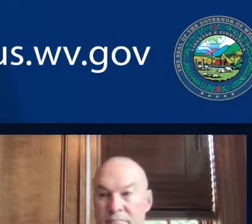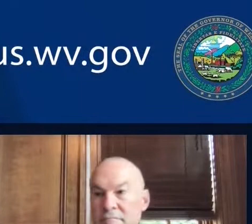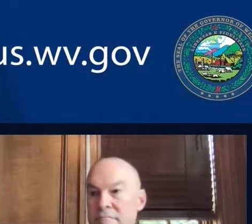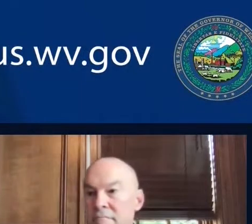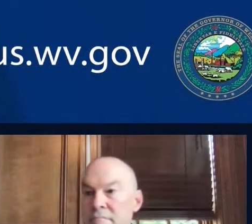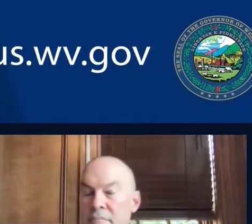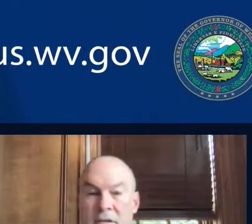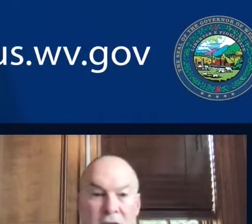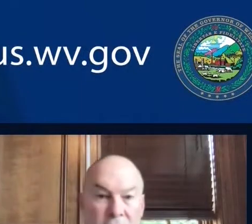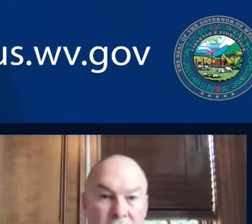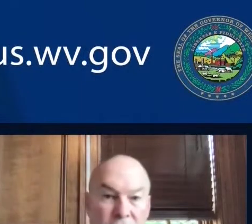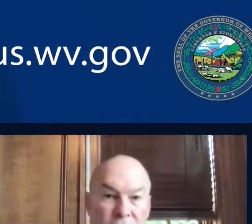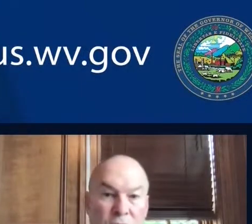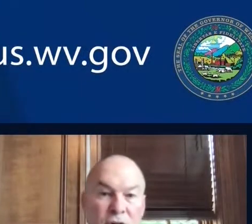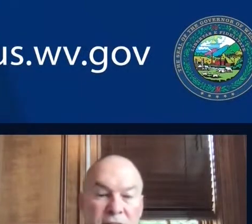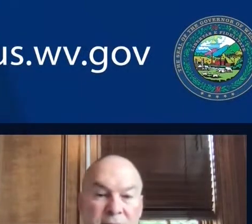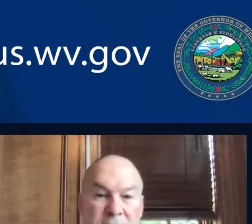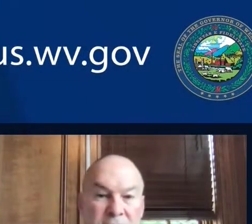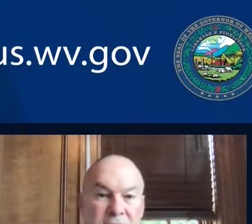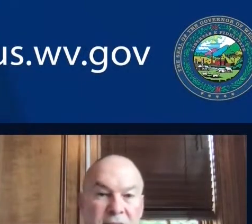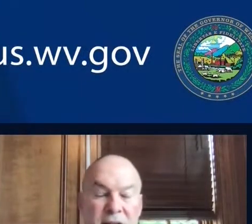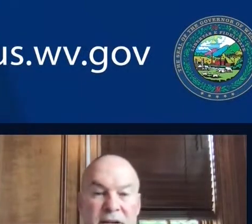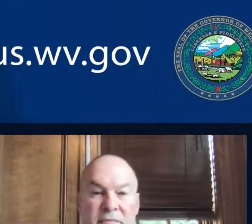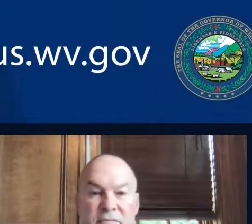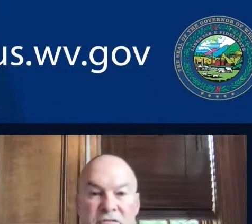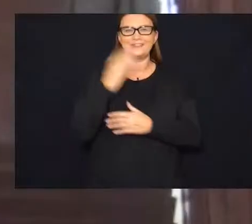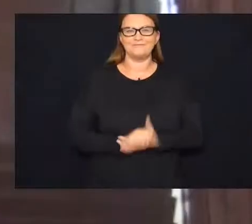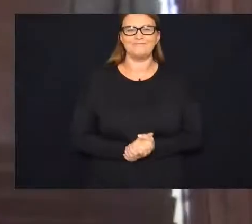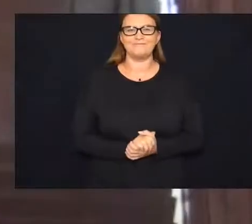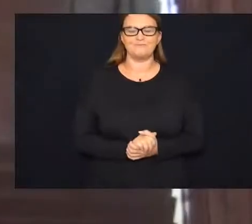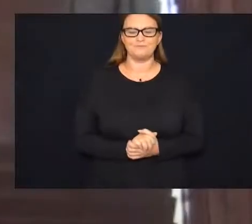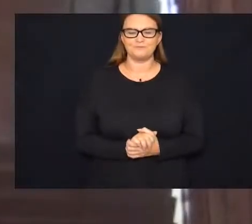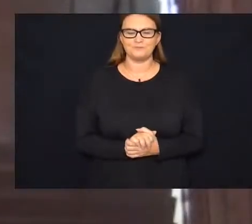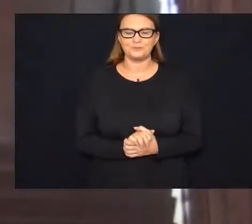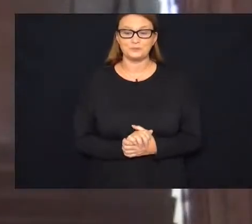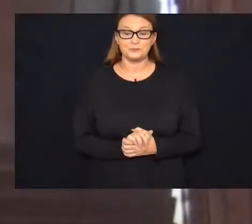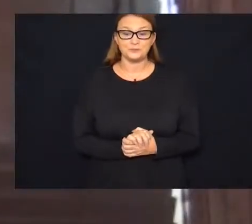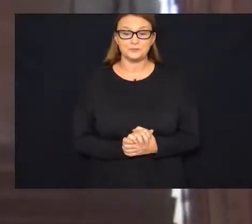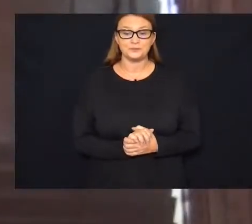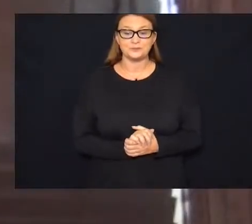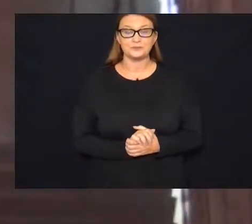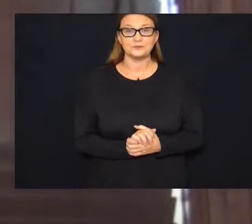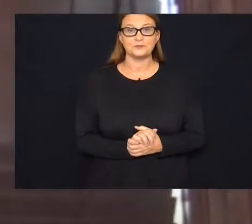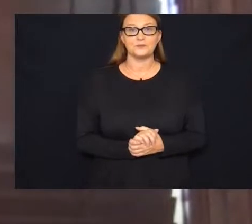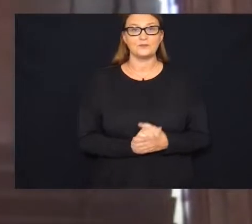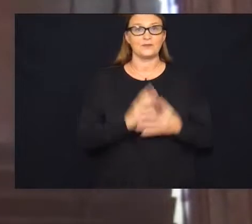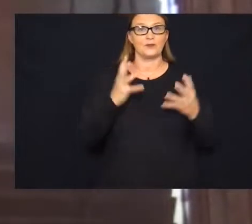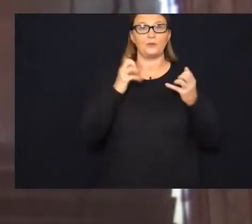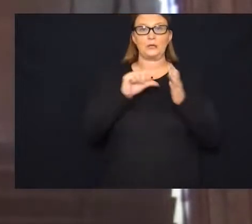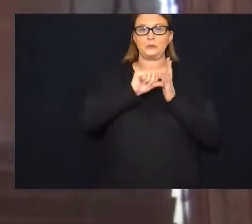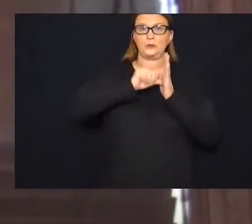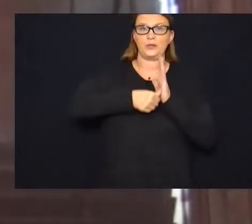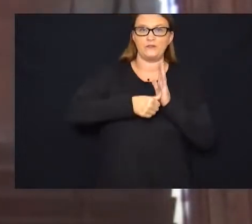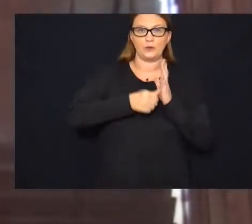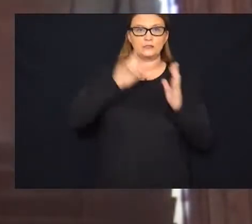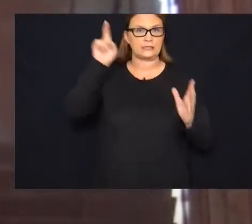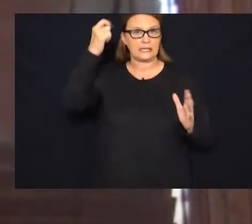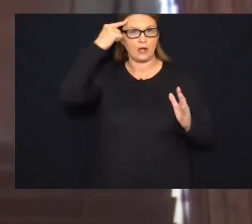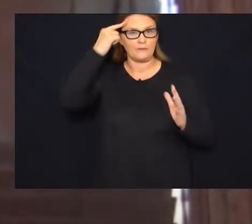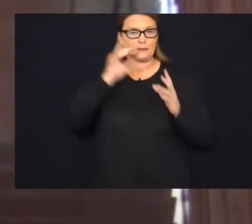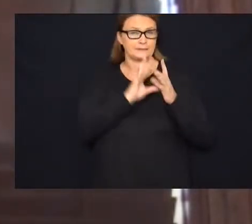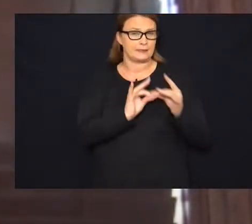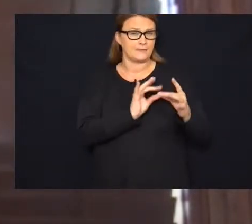czar. Well, good morning. In support and reinforcement of what the governor